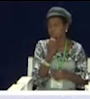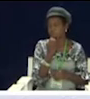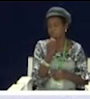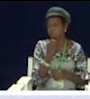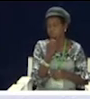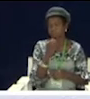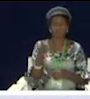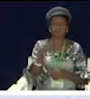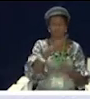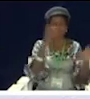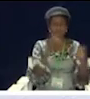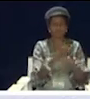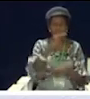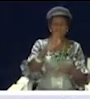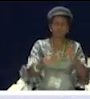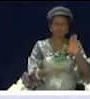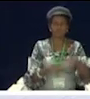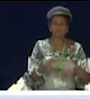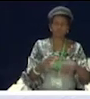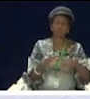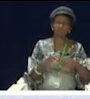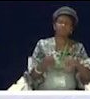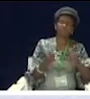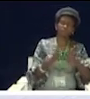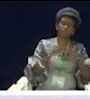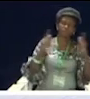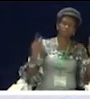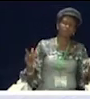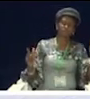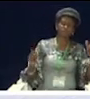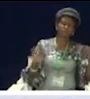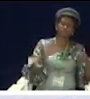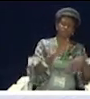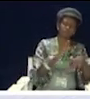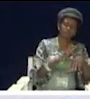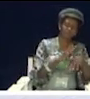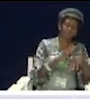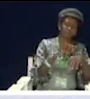you take a step. How big will be your step be?